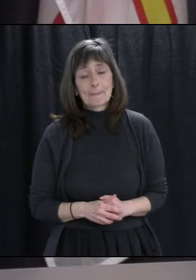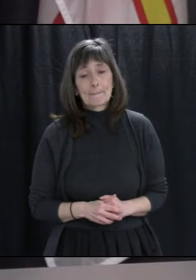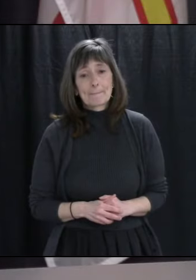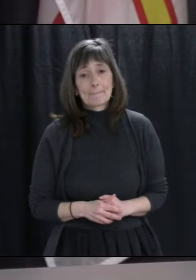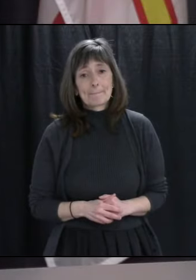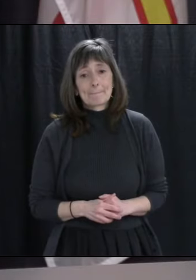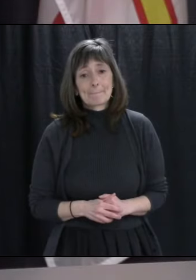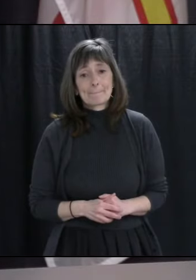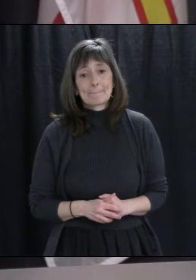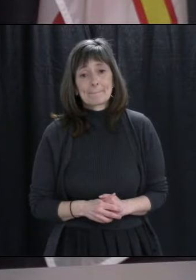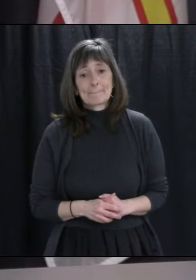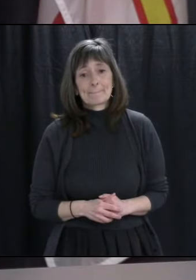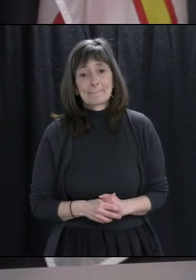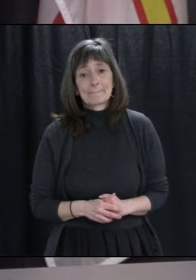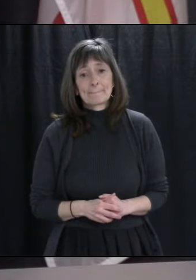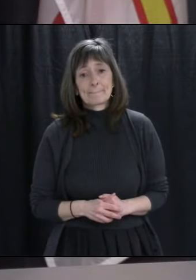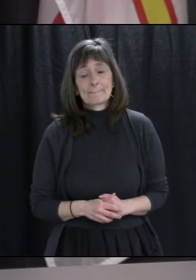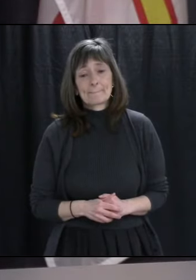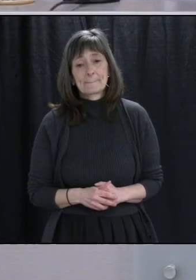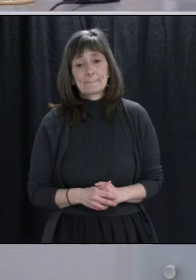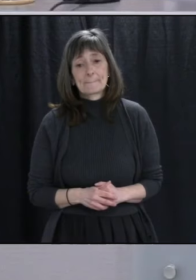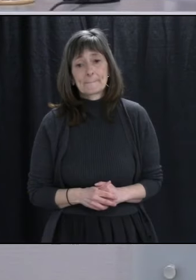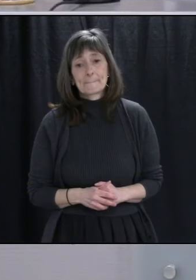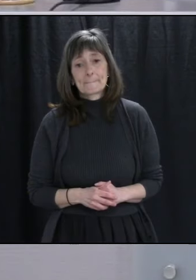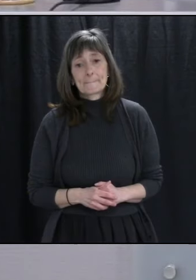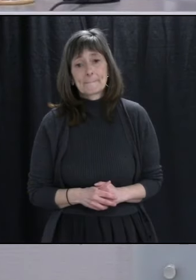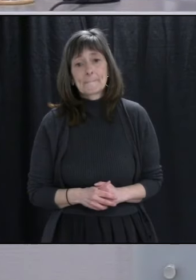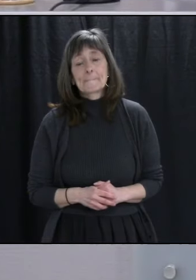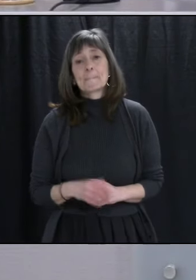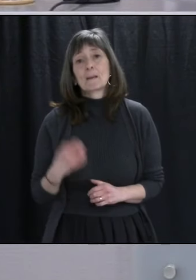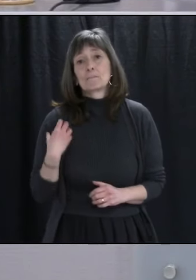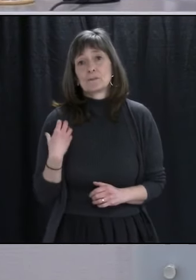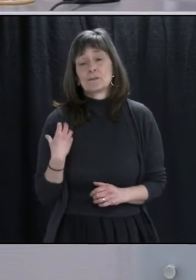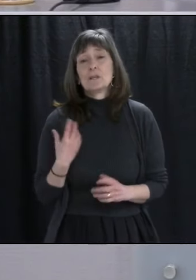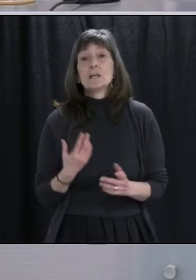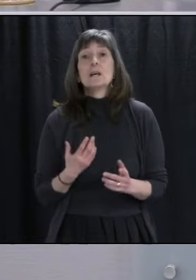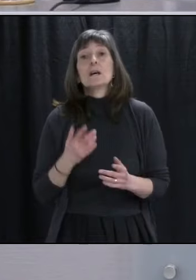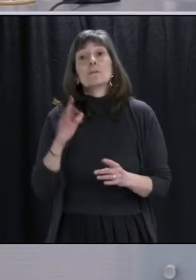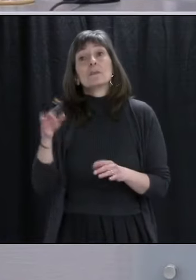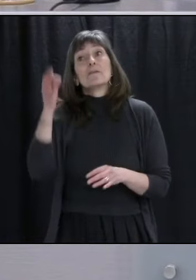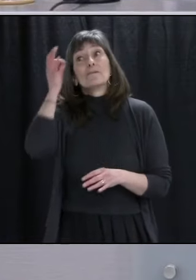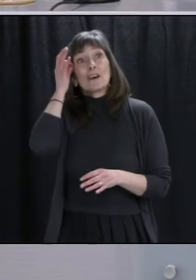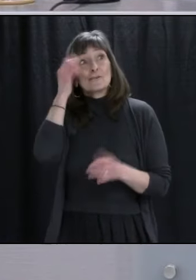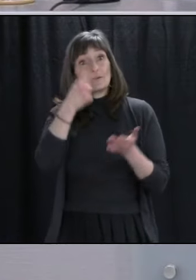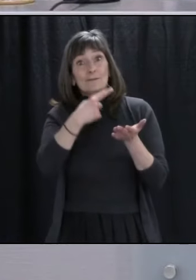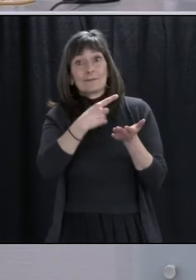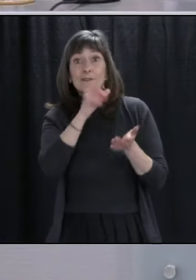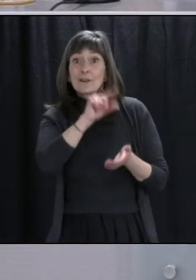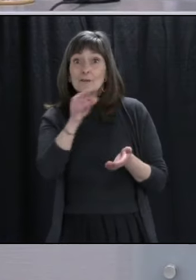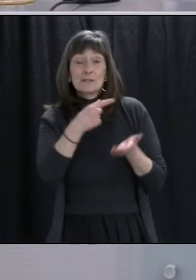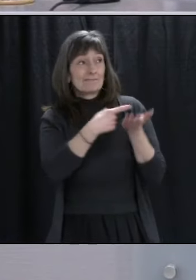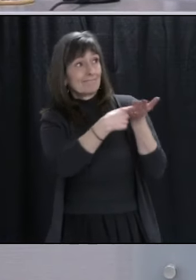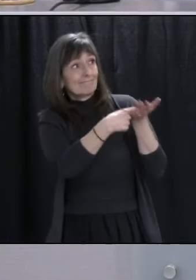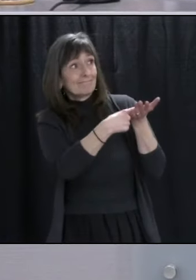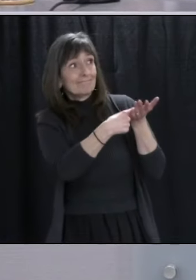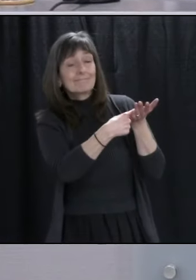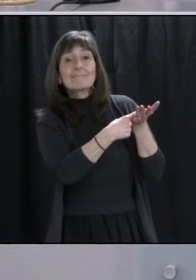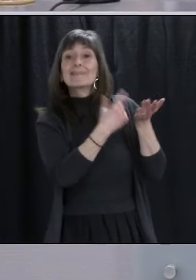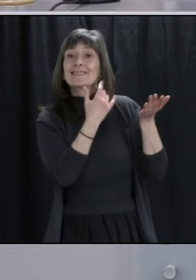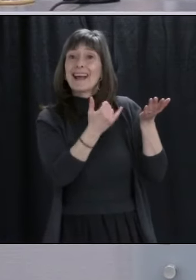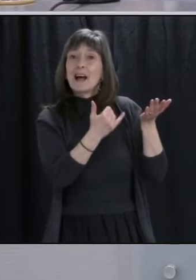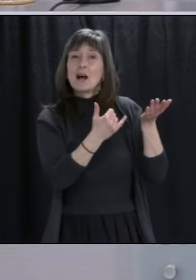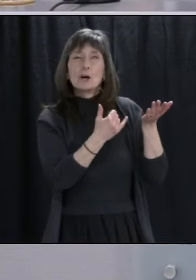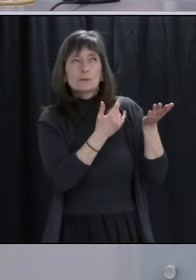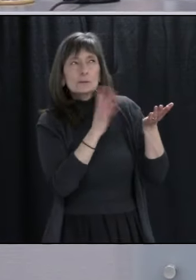Peter, from a point of view of discussions at the federal level, one of the issues is about blood testing and looking for